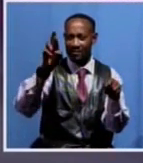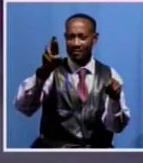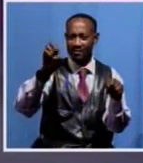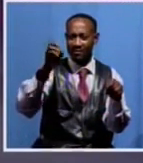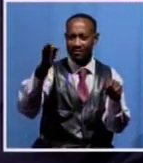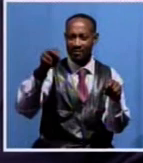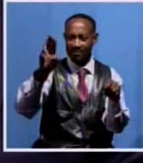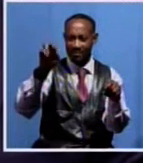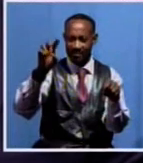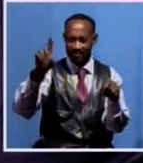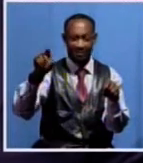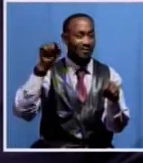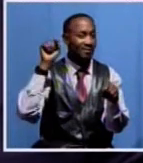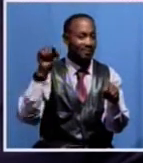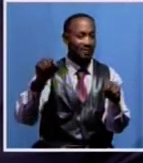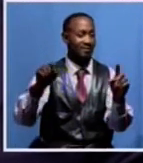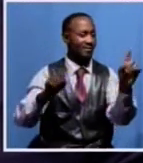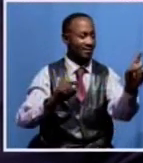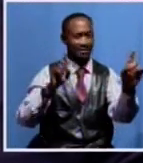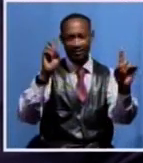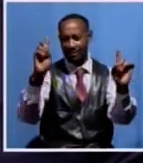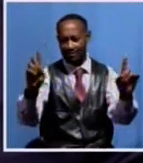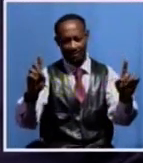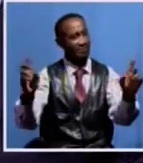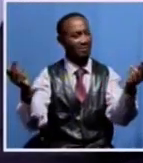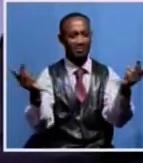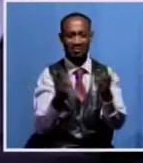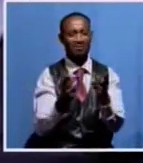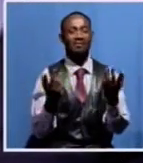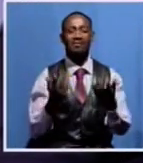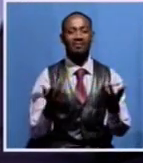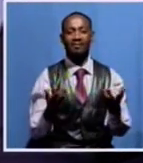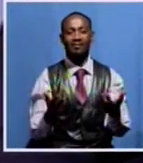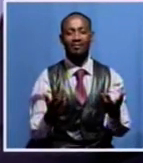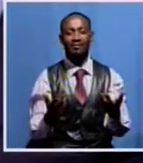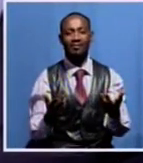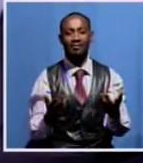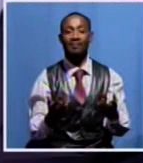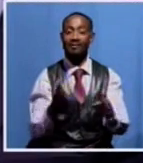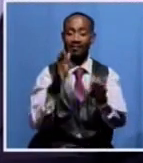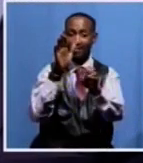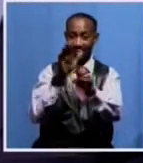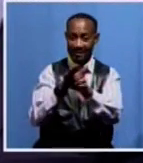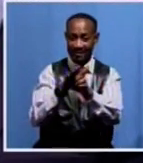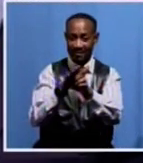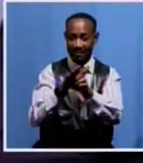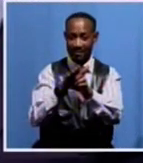No. How would sales tax get them to pay more tax? If, for example, you